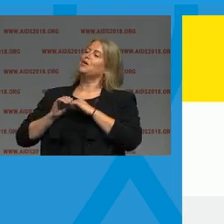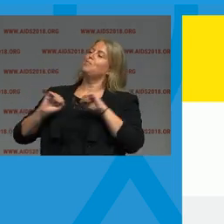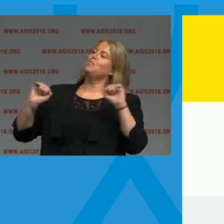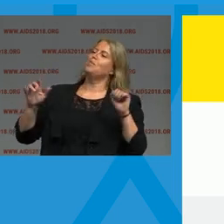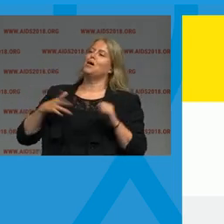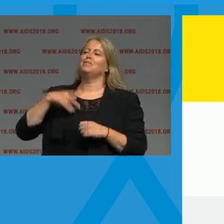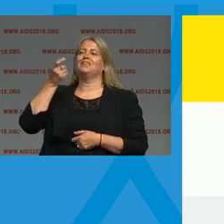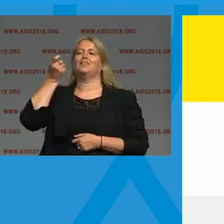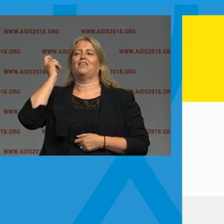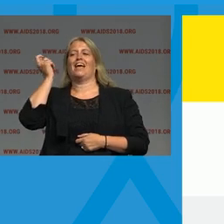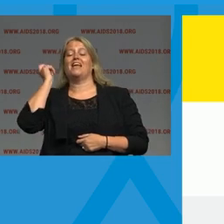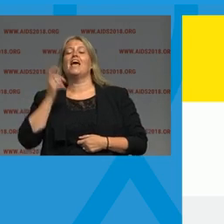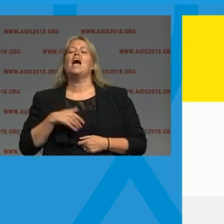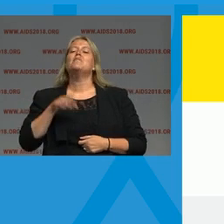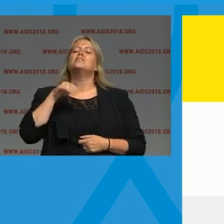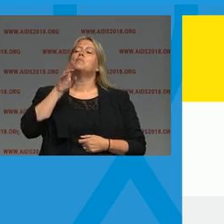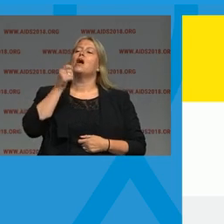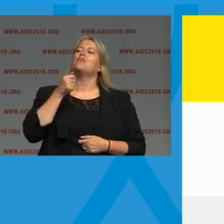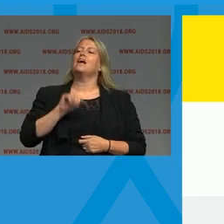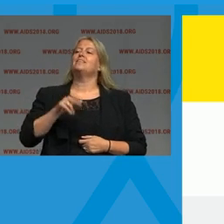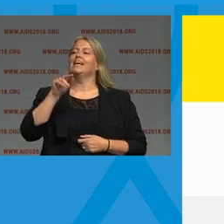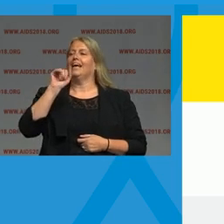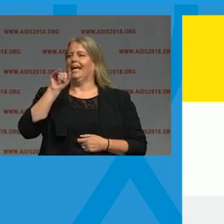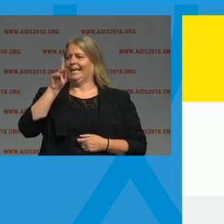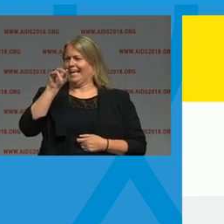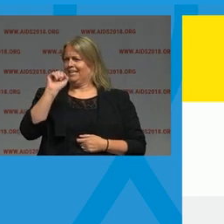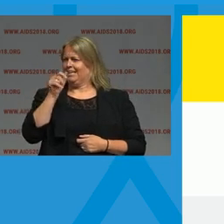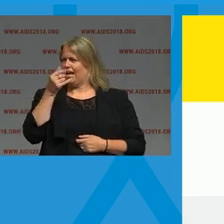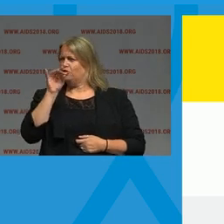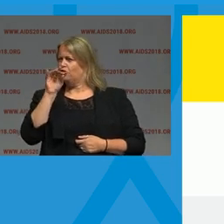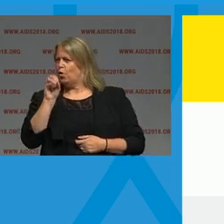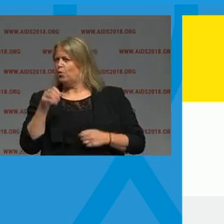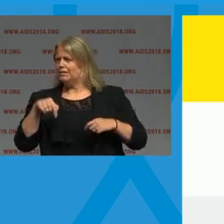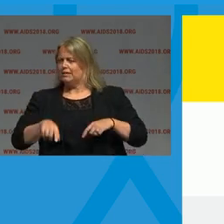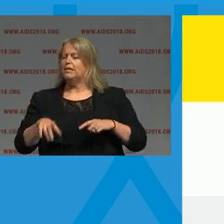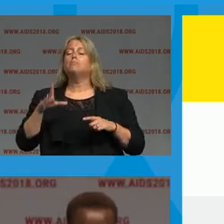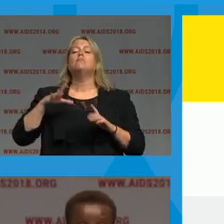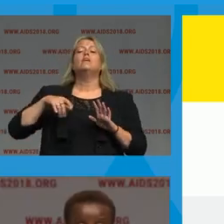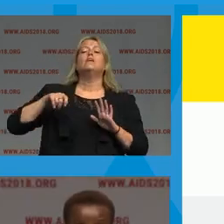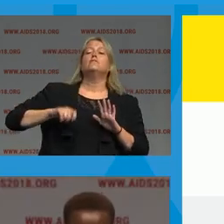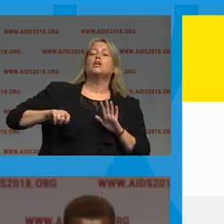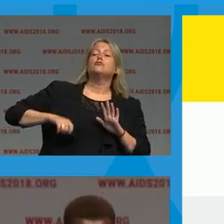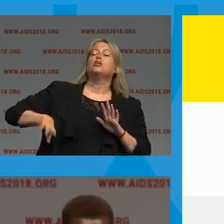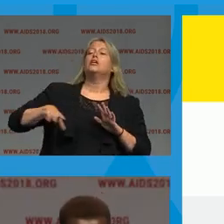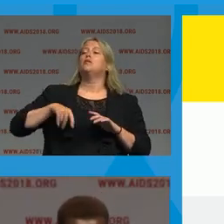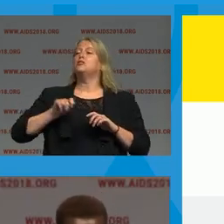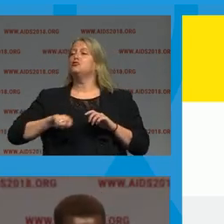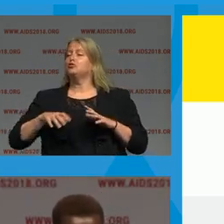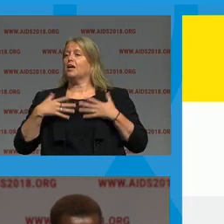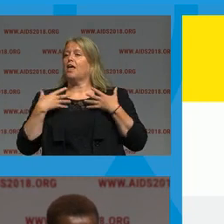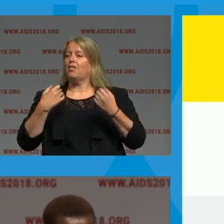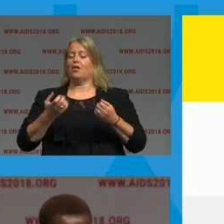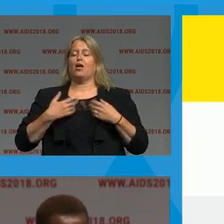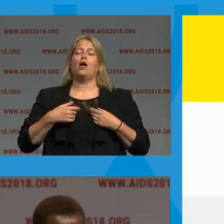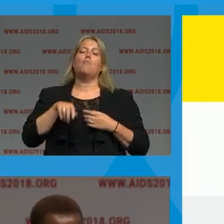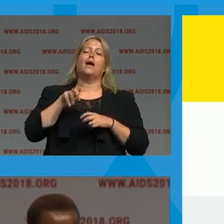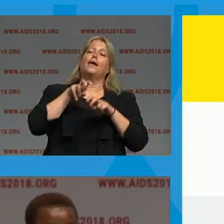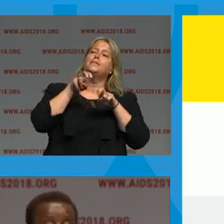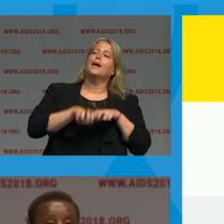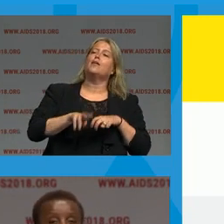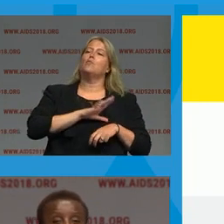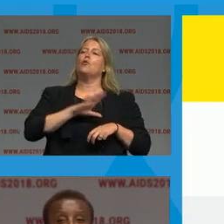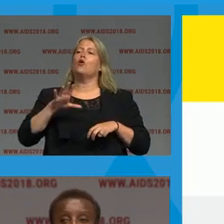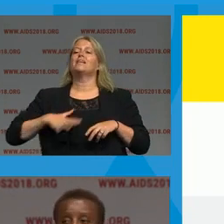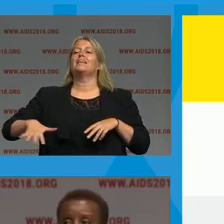Margaret Kenyatta, who is here, our Chief Administrative Secretary in the Ministry of Health, my Chair of the Board of the National AIDS Control